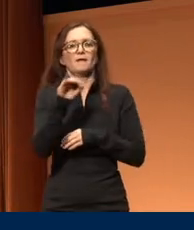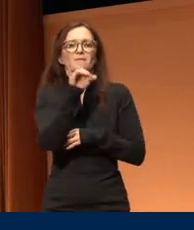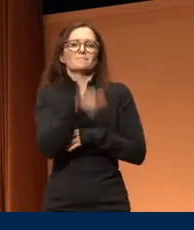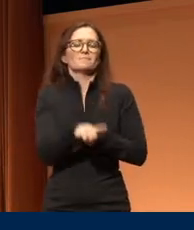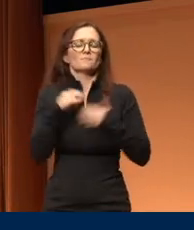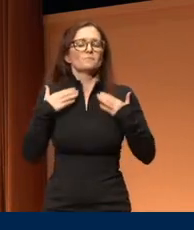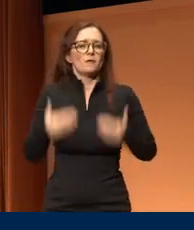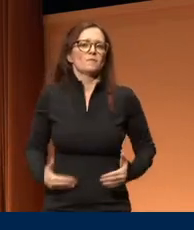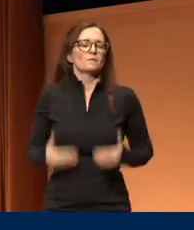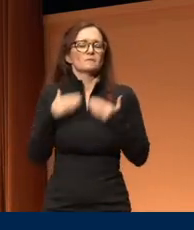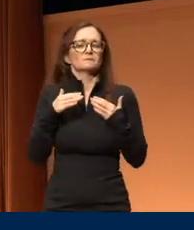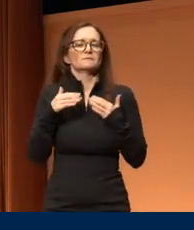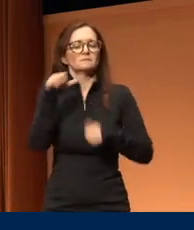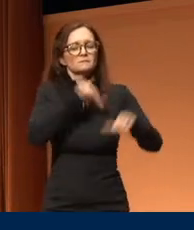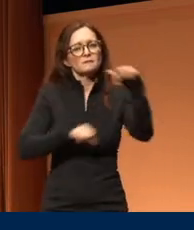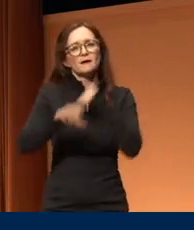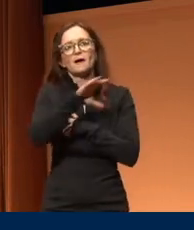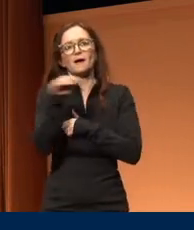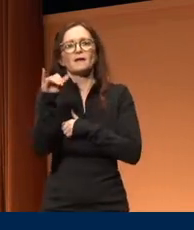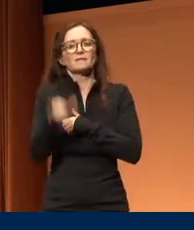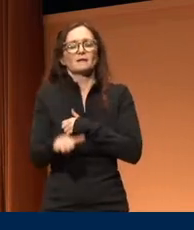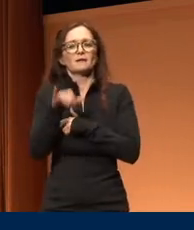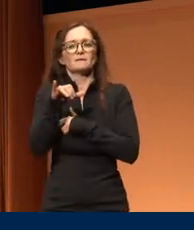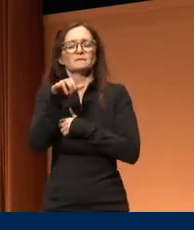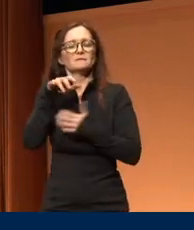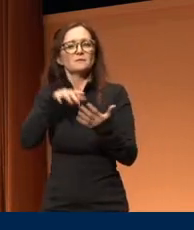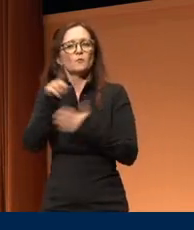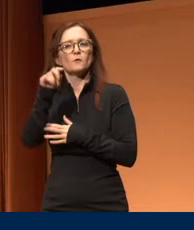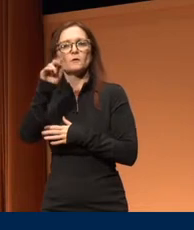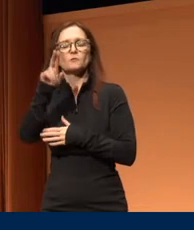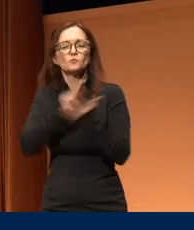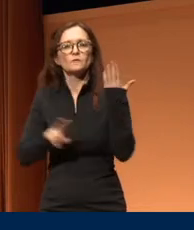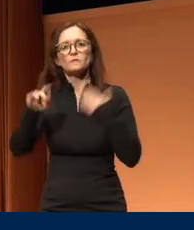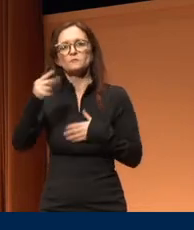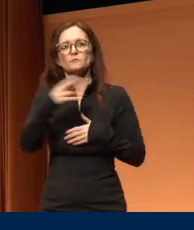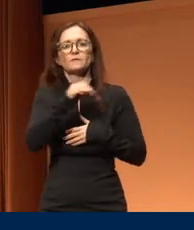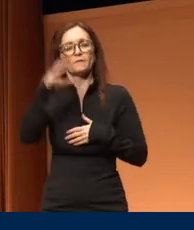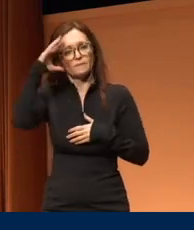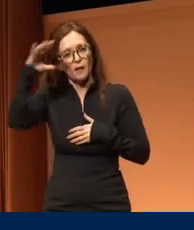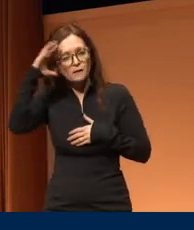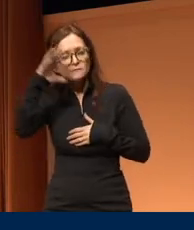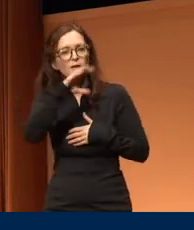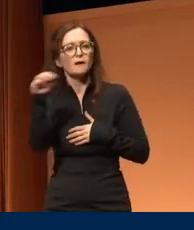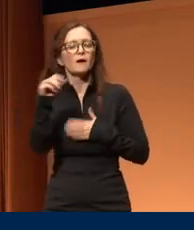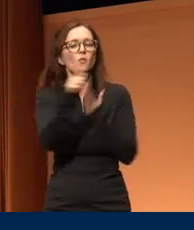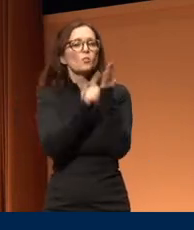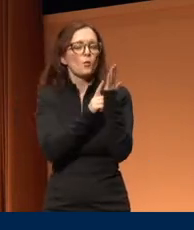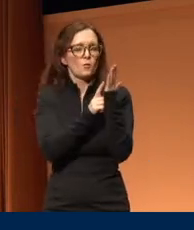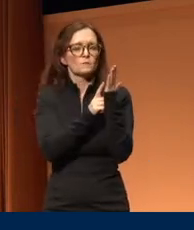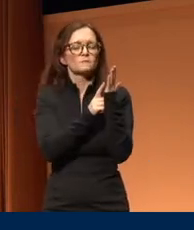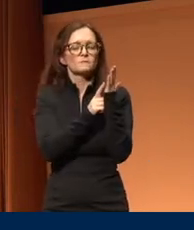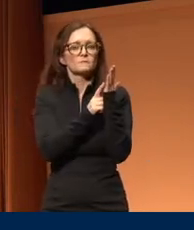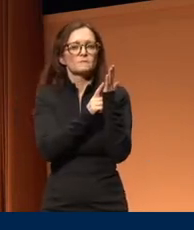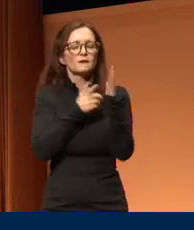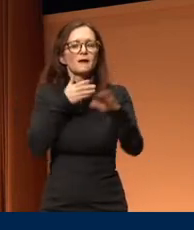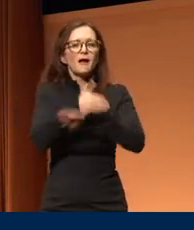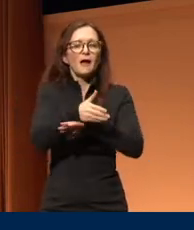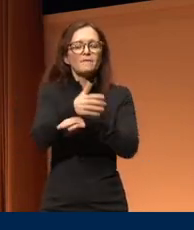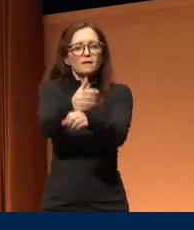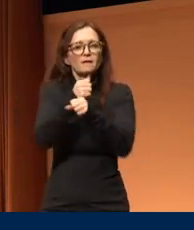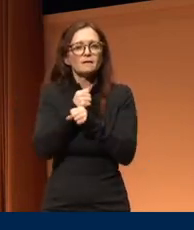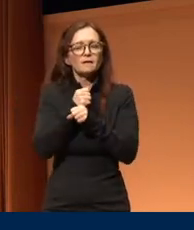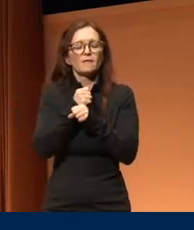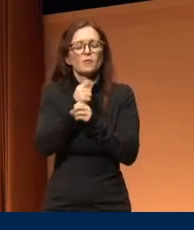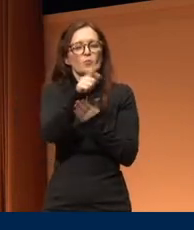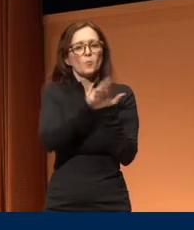anthropology. Obert Tanner studied at the University of Utah in philosophy and law. After receiving his